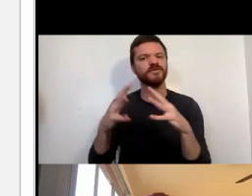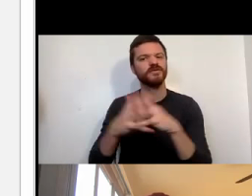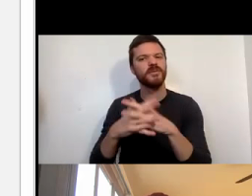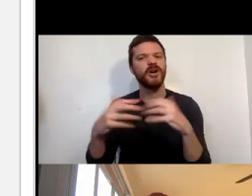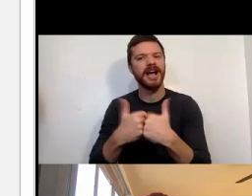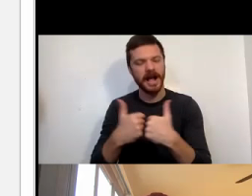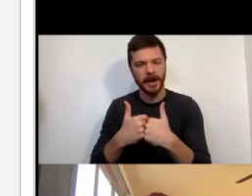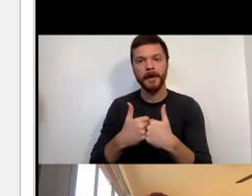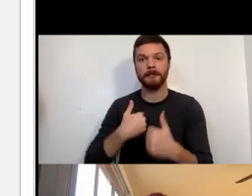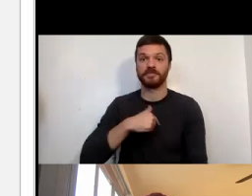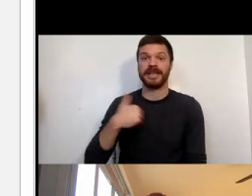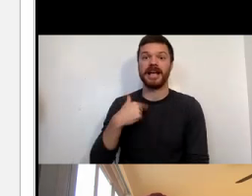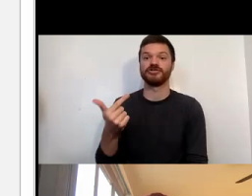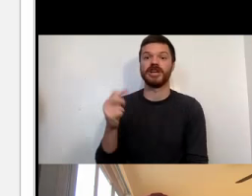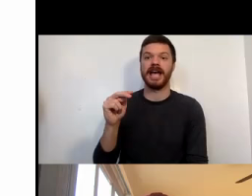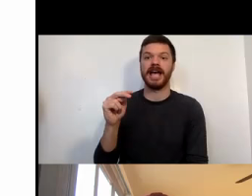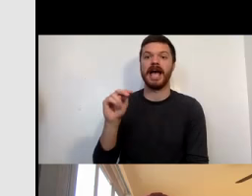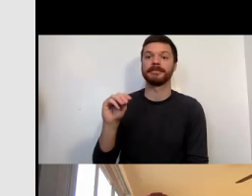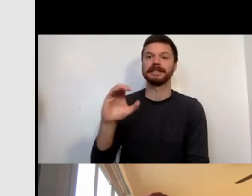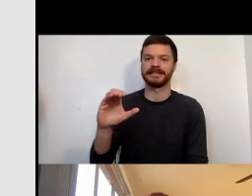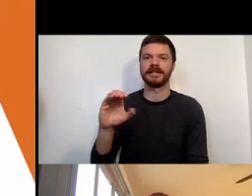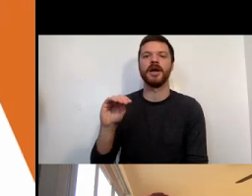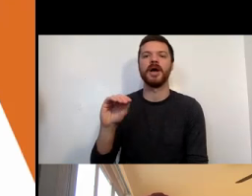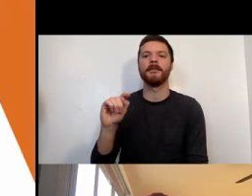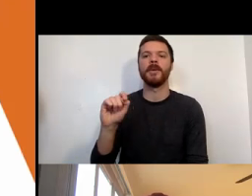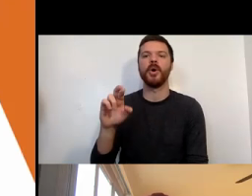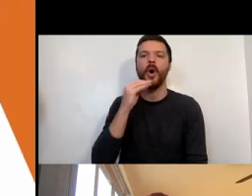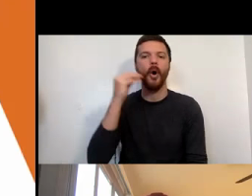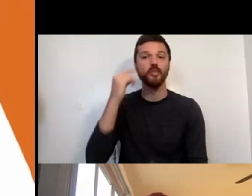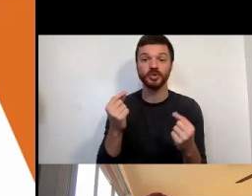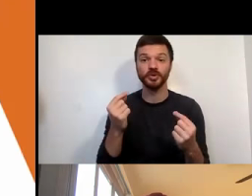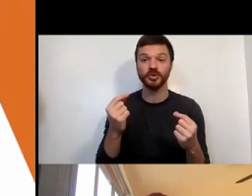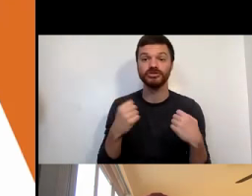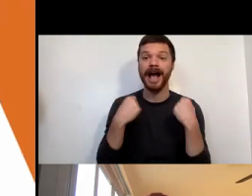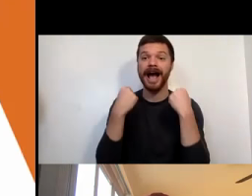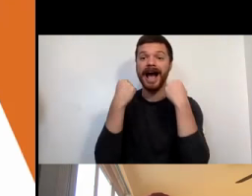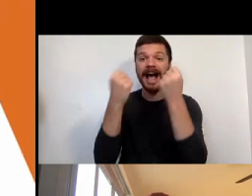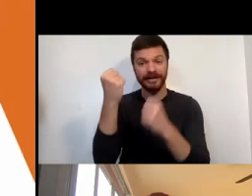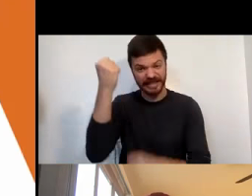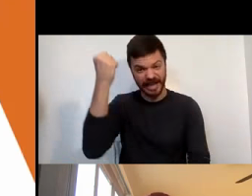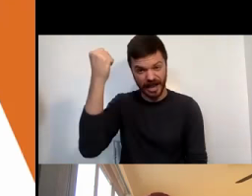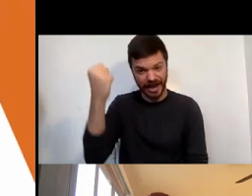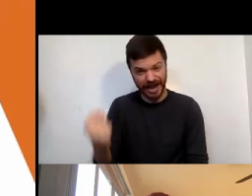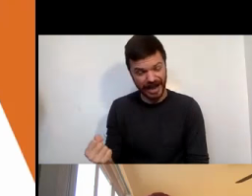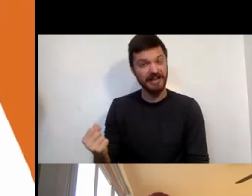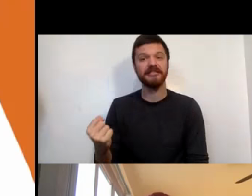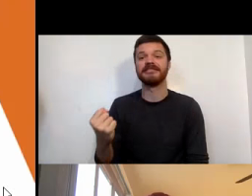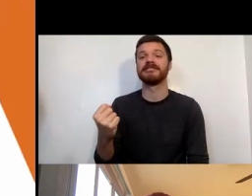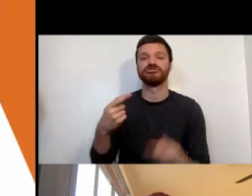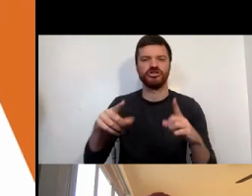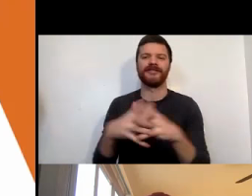a GMC motorhome that my dad would drive into Madison every Saturday during football